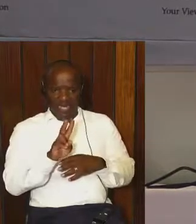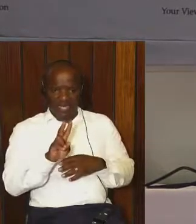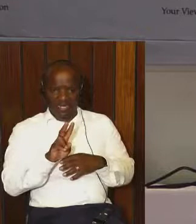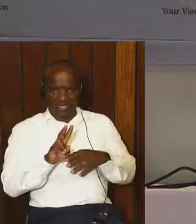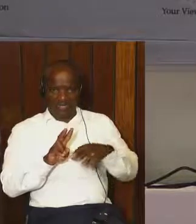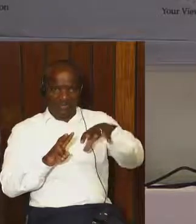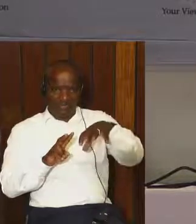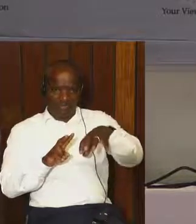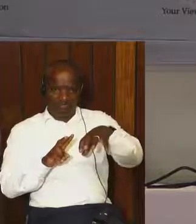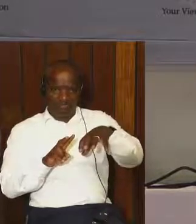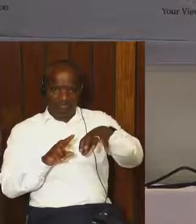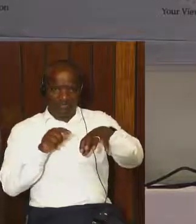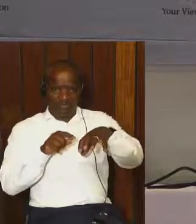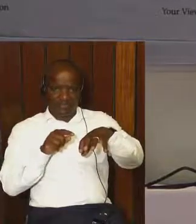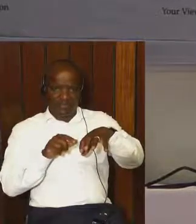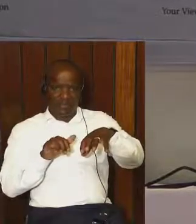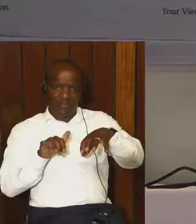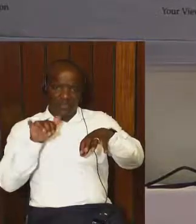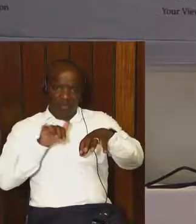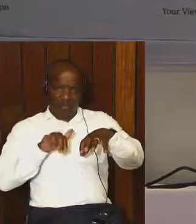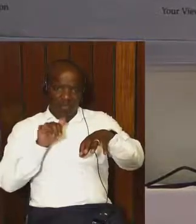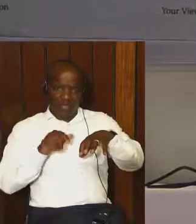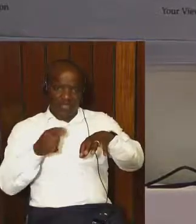you say you're waiting approval from Treasury.